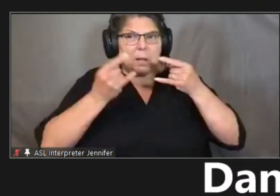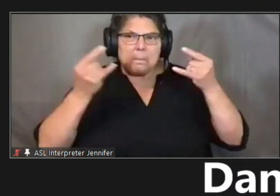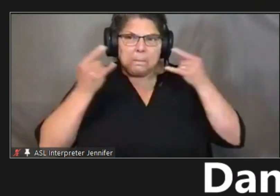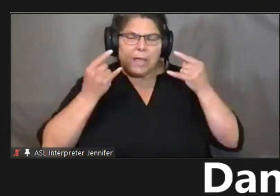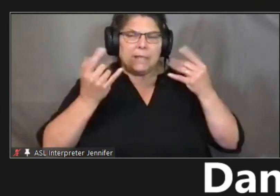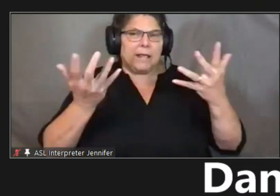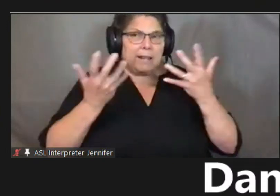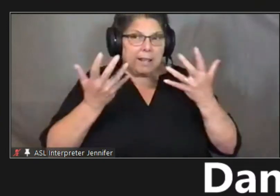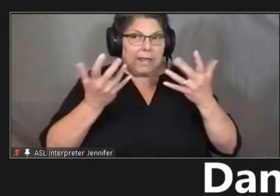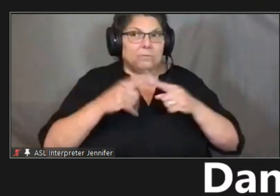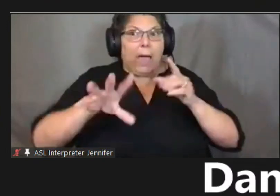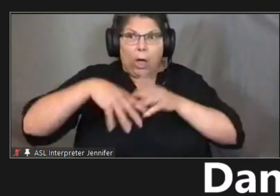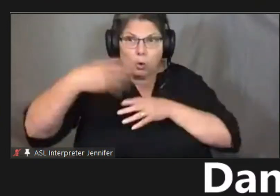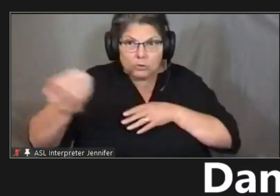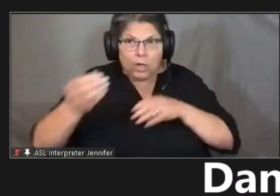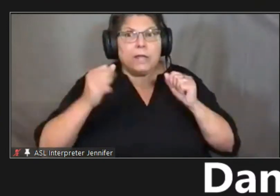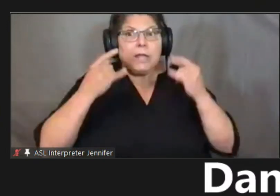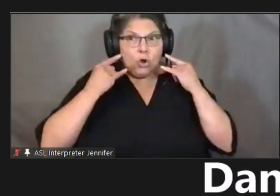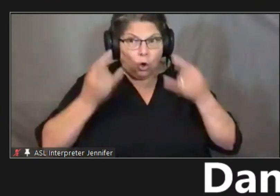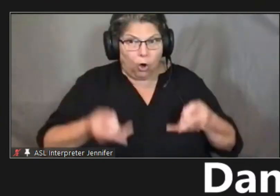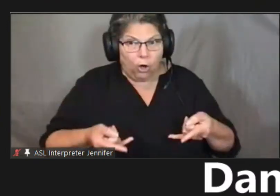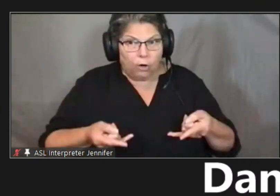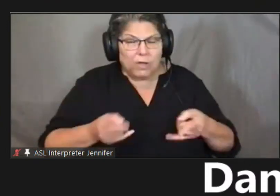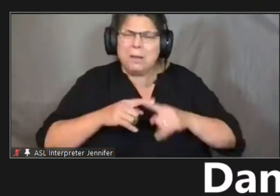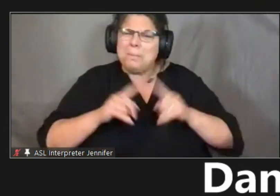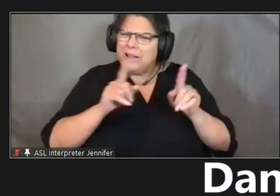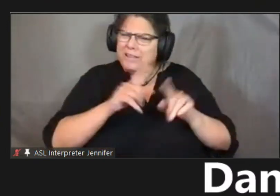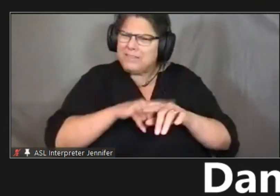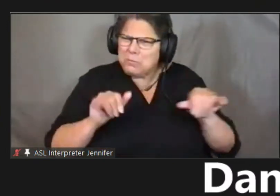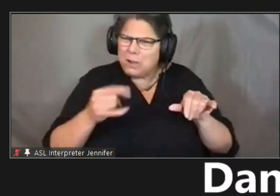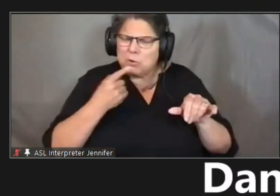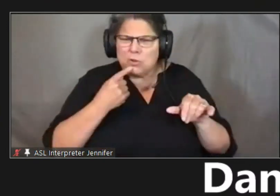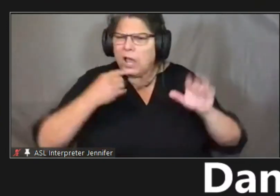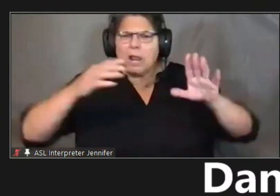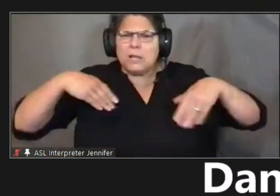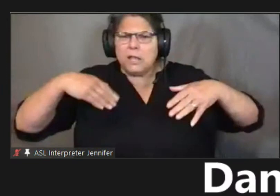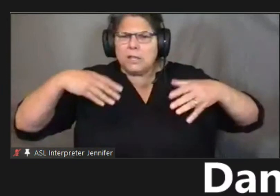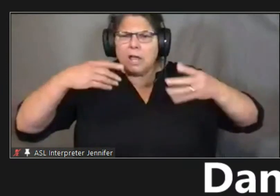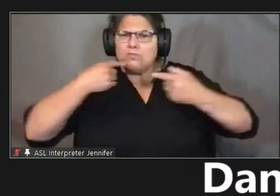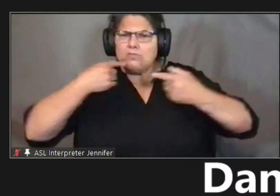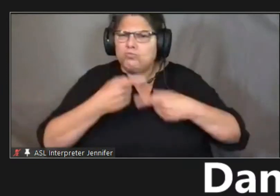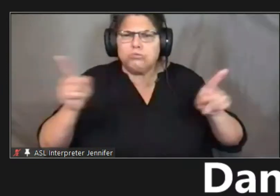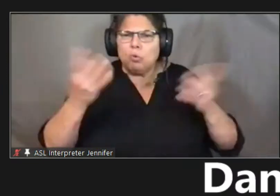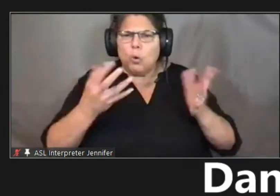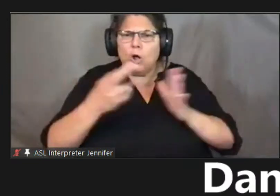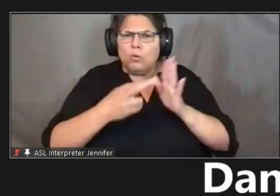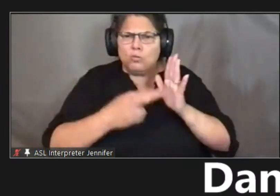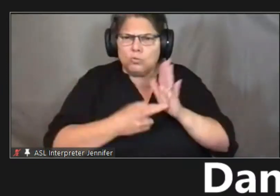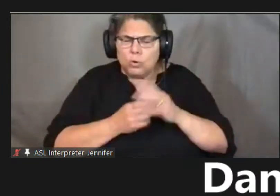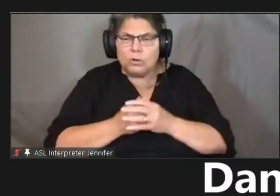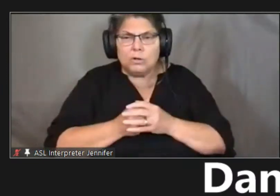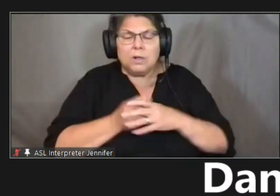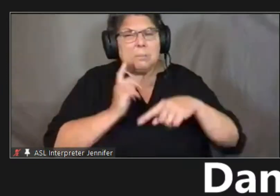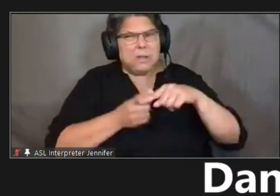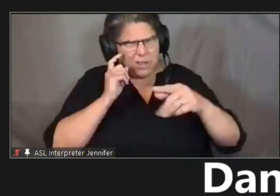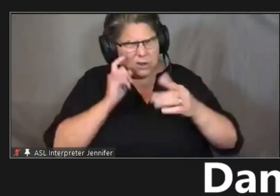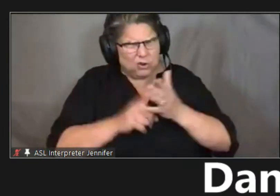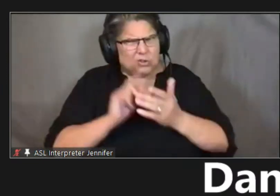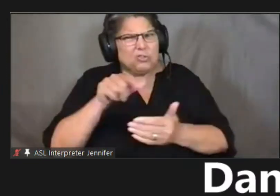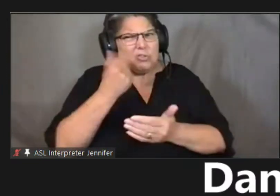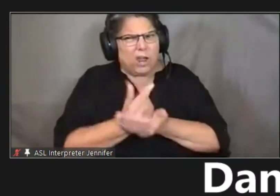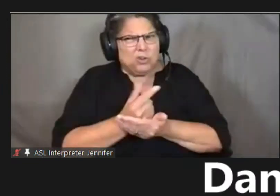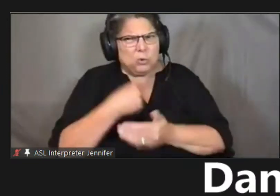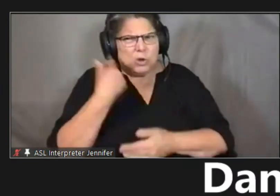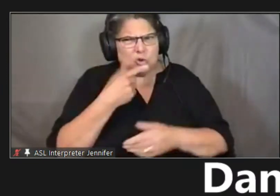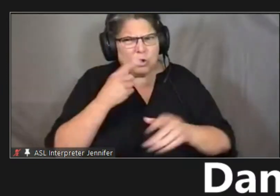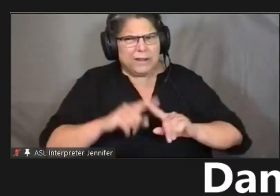then you also said the guidelines have yet to come out. And I've also noticed that graduation has looked a little different this year. They've